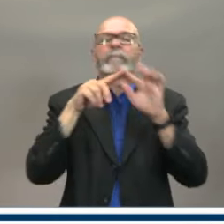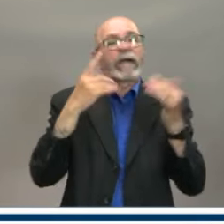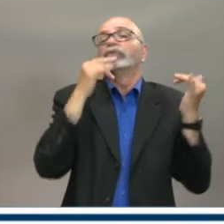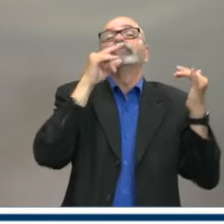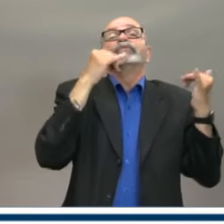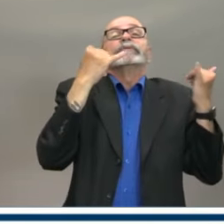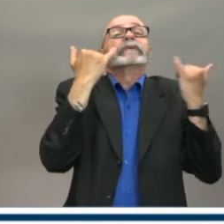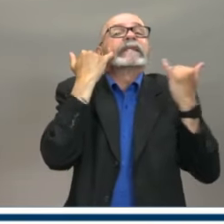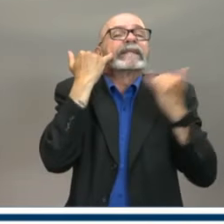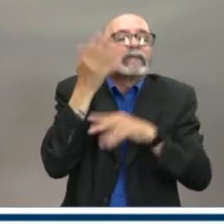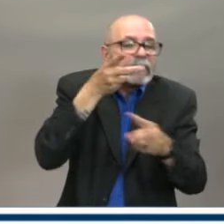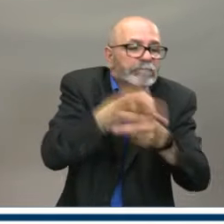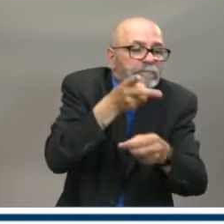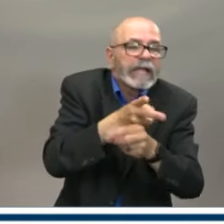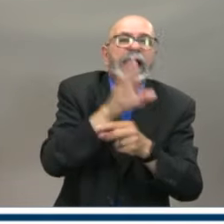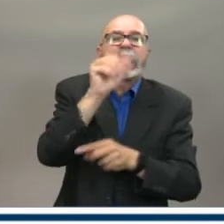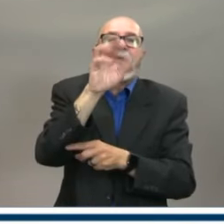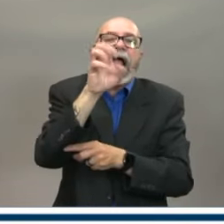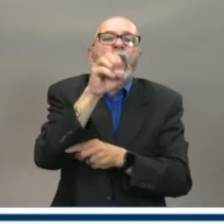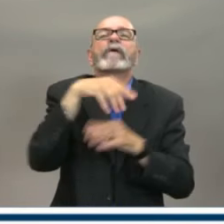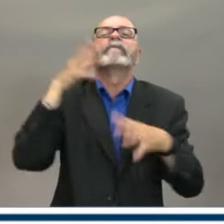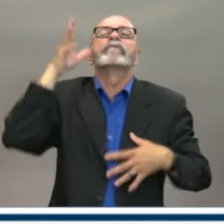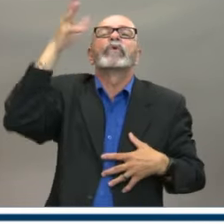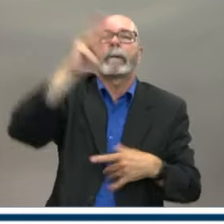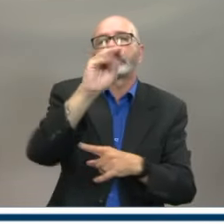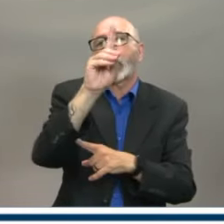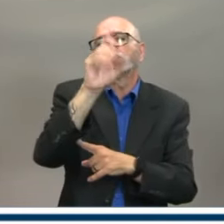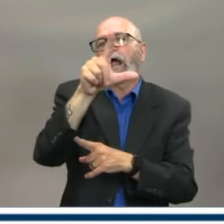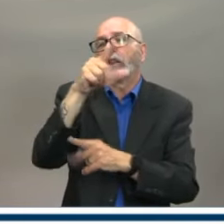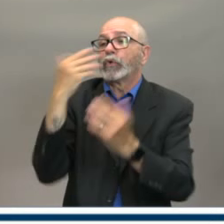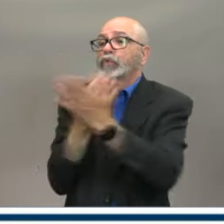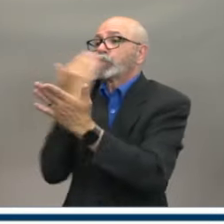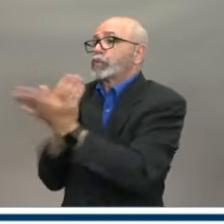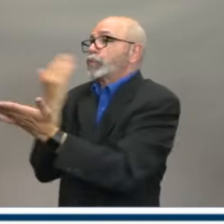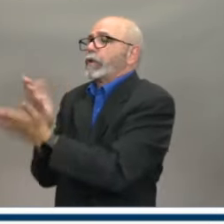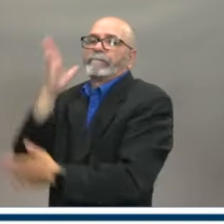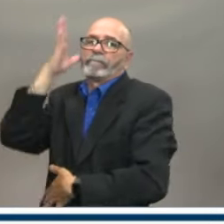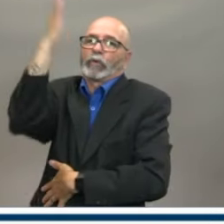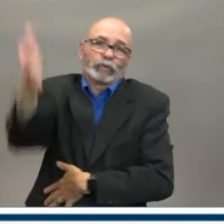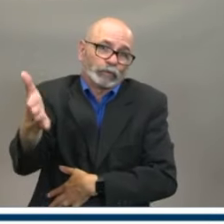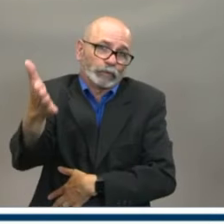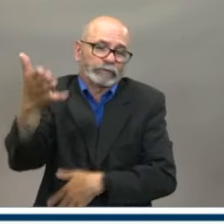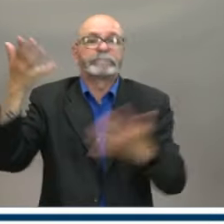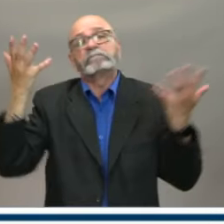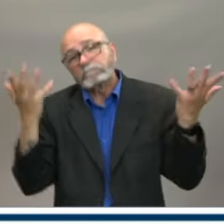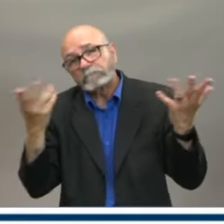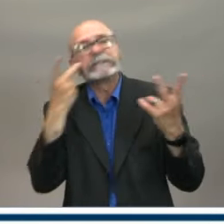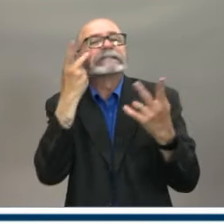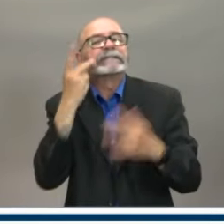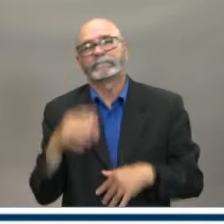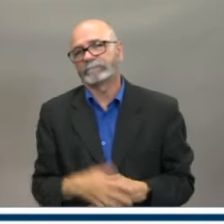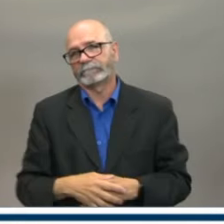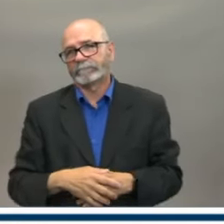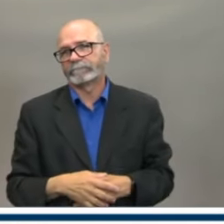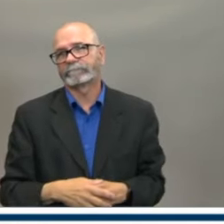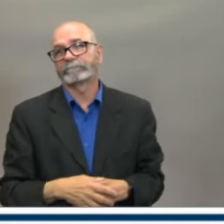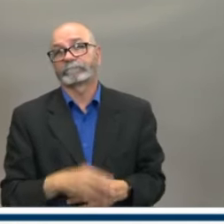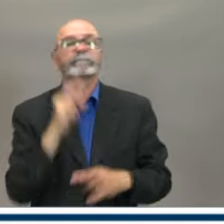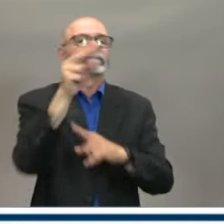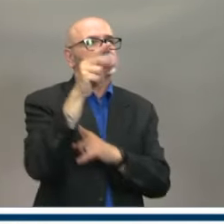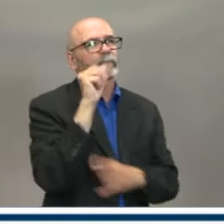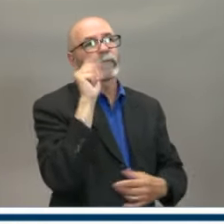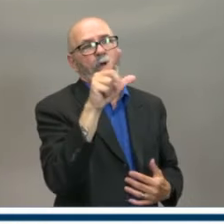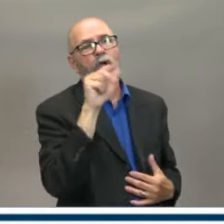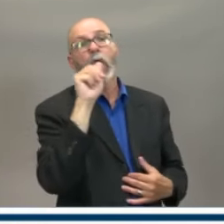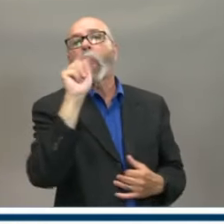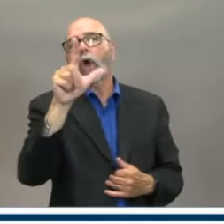care. Next question will go to Lindsay Armstrong with All Nova Scotia. Thank you. In the province's essential